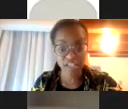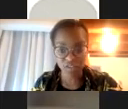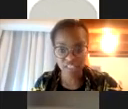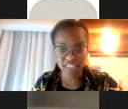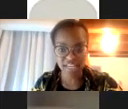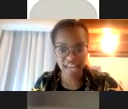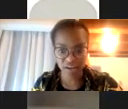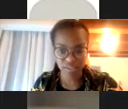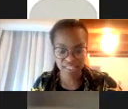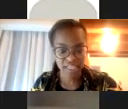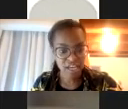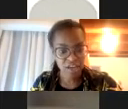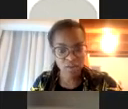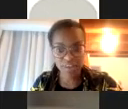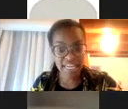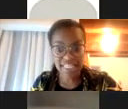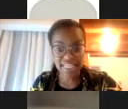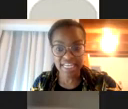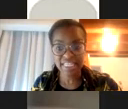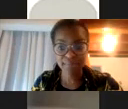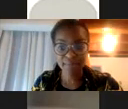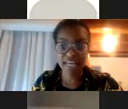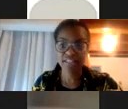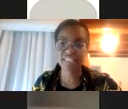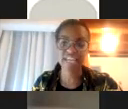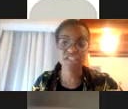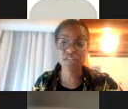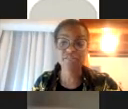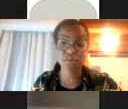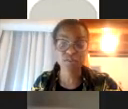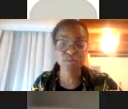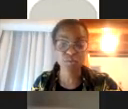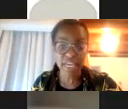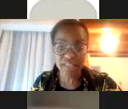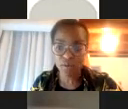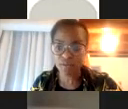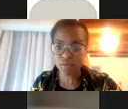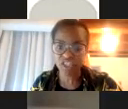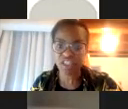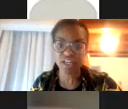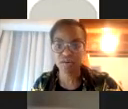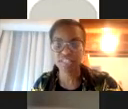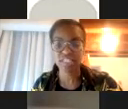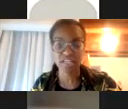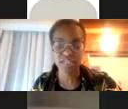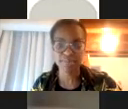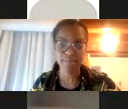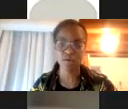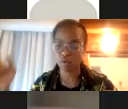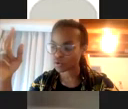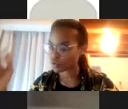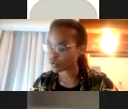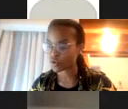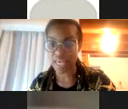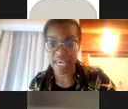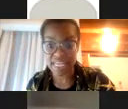maternal dangerousness and inadequacy. Throughout the 80s and 90s, media outlets saturated viewers with racially coded stereotypes about